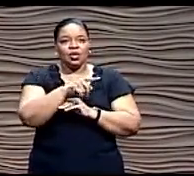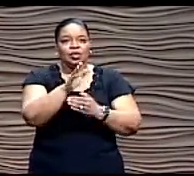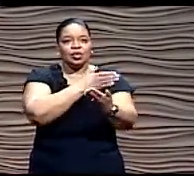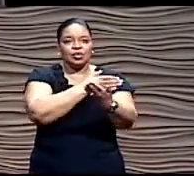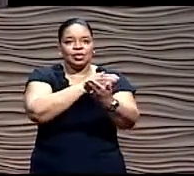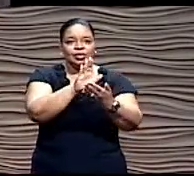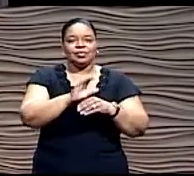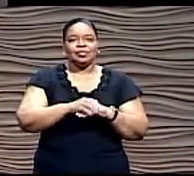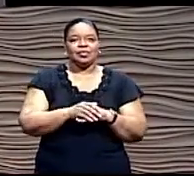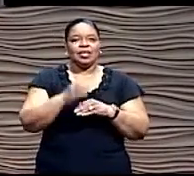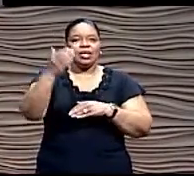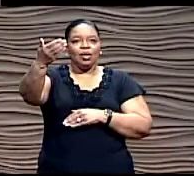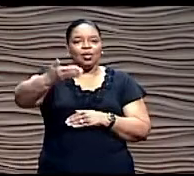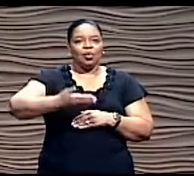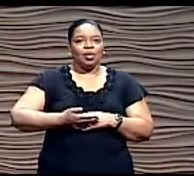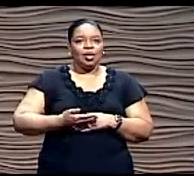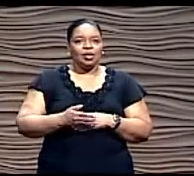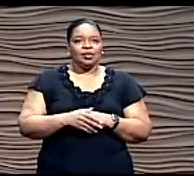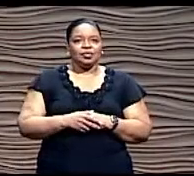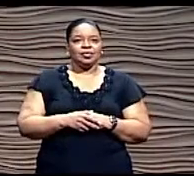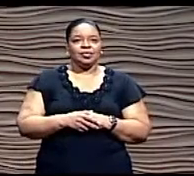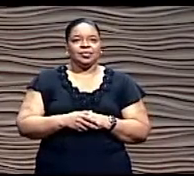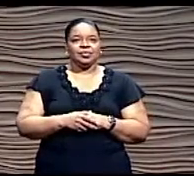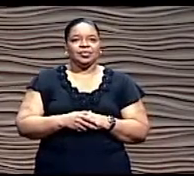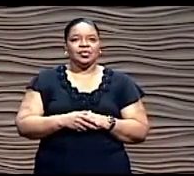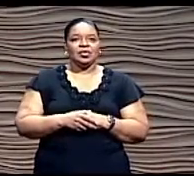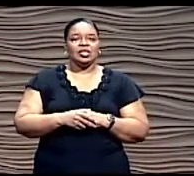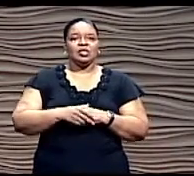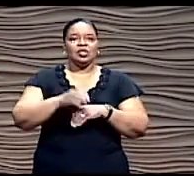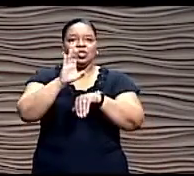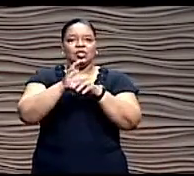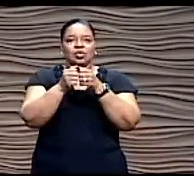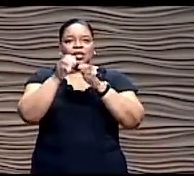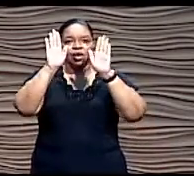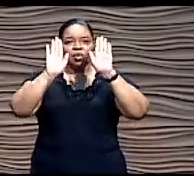Choir's going to sing. Welcome in advance to the Church Without Walls.